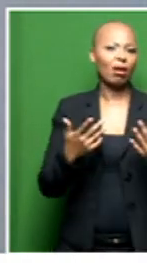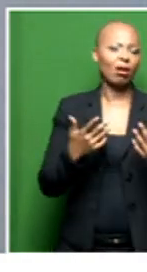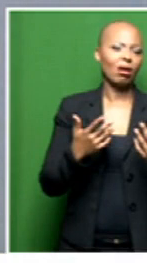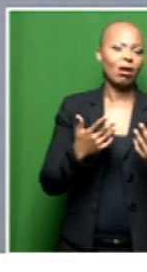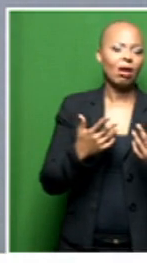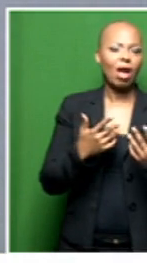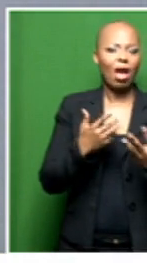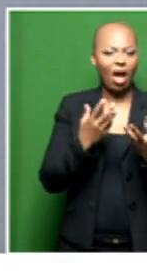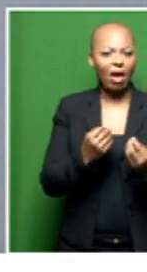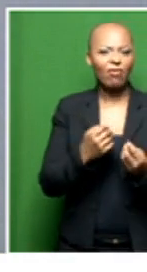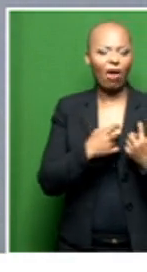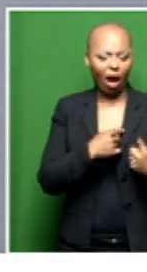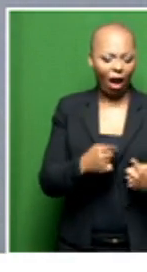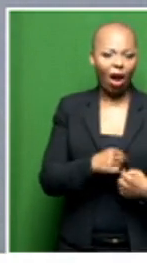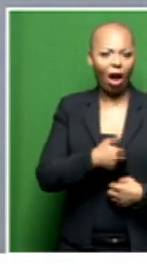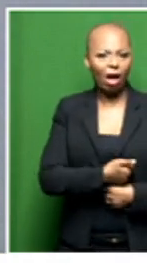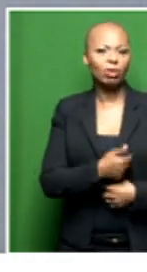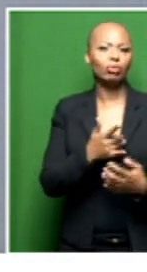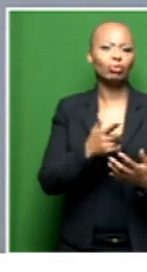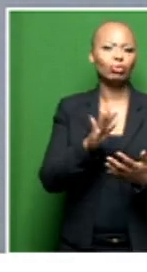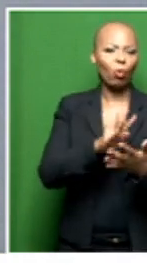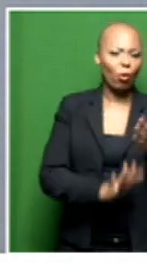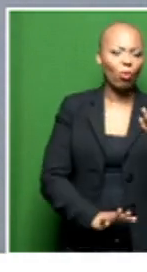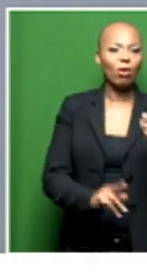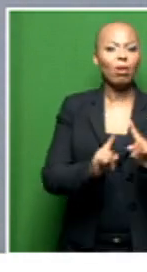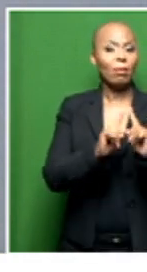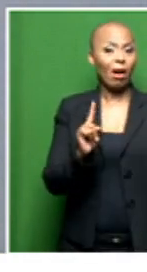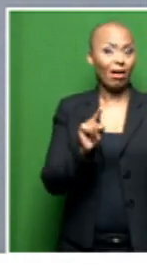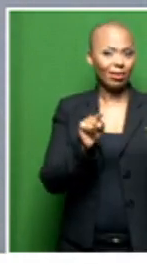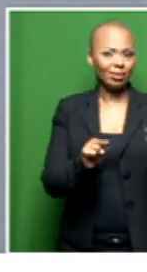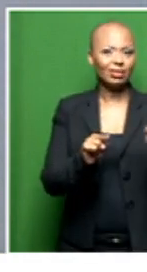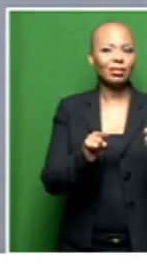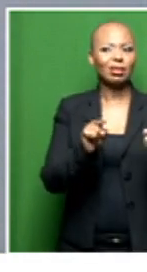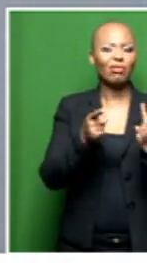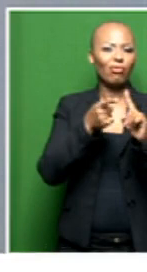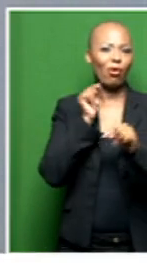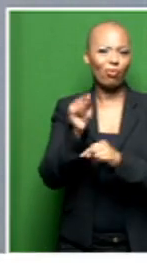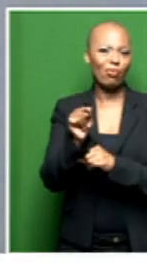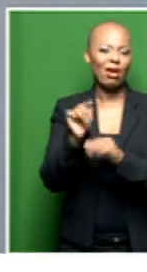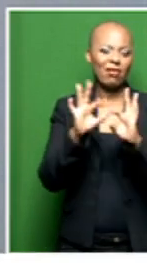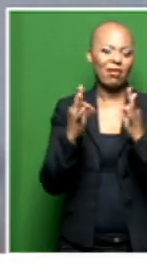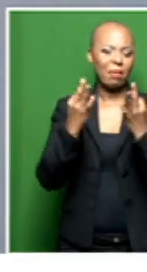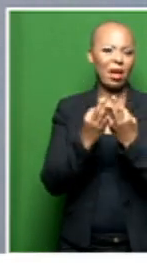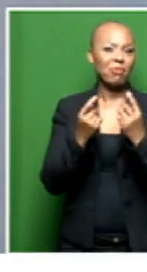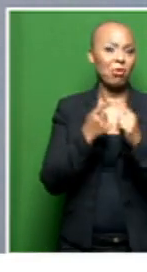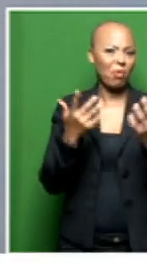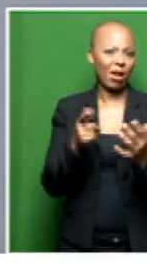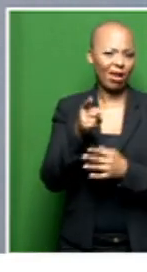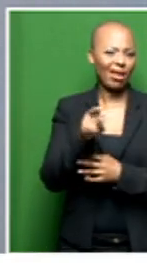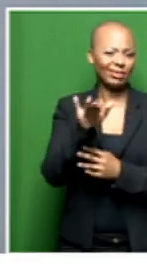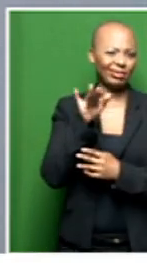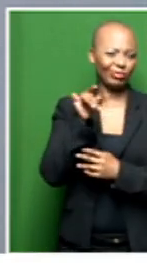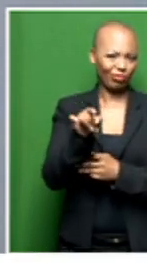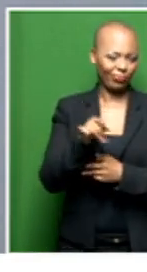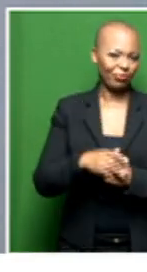but basically it follows the journey of a very kind of standard Zimbabwean family and having to